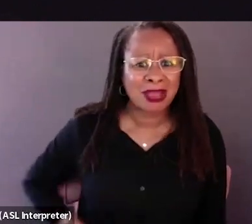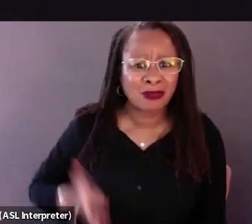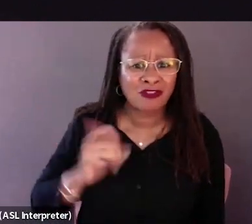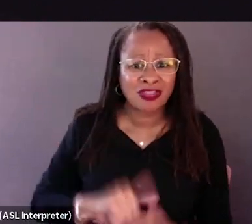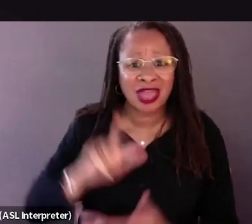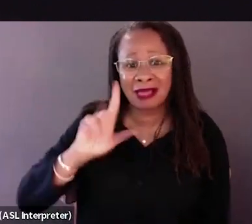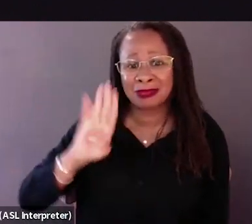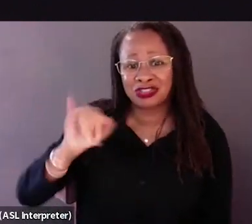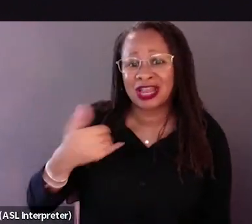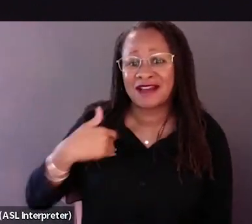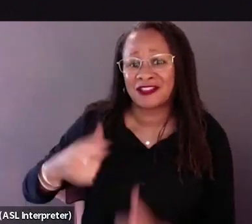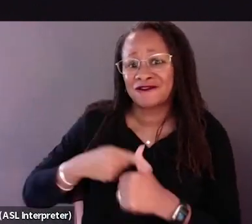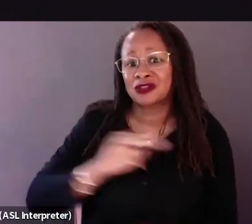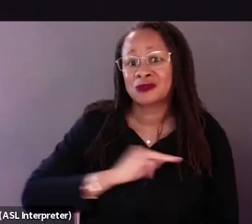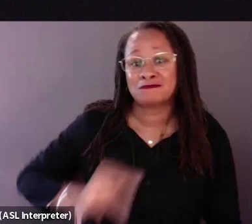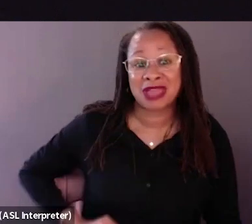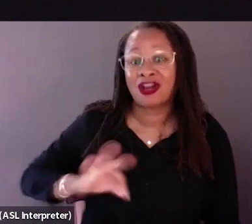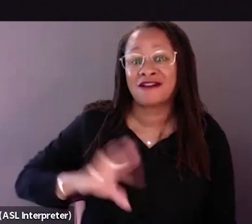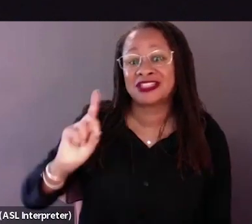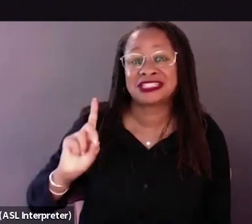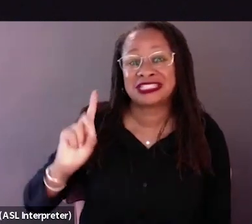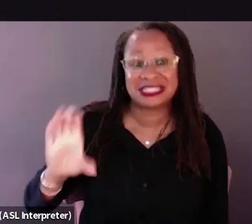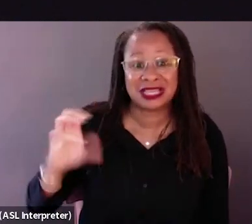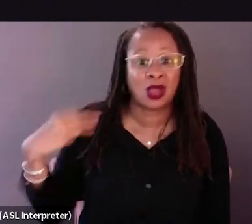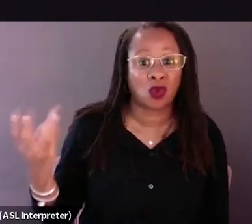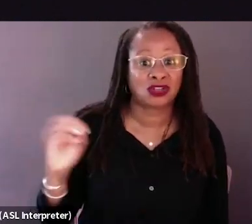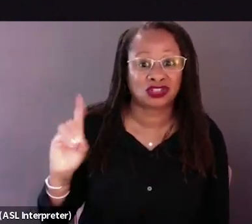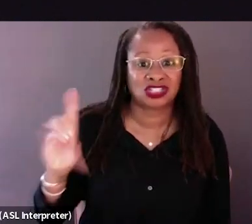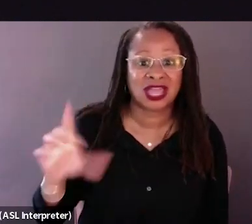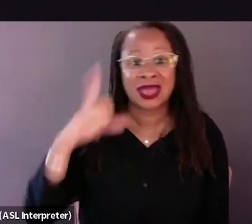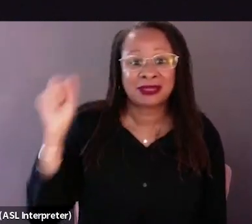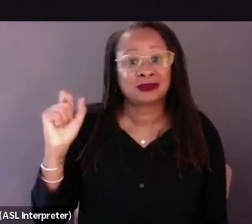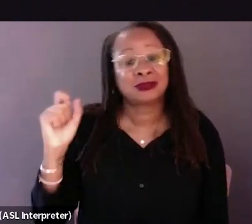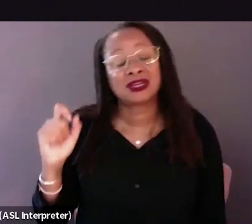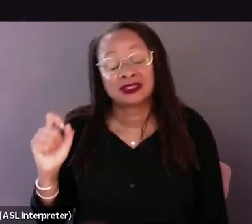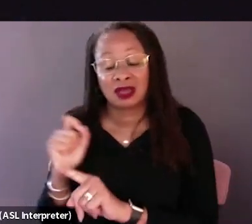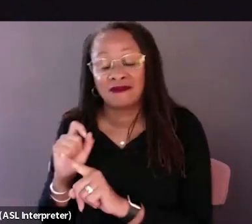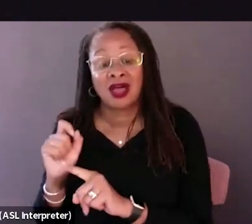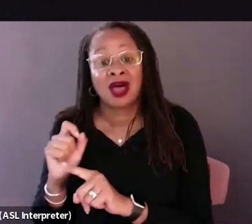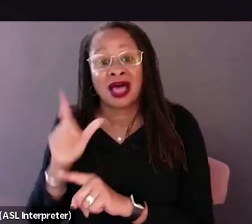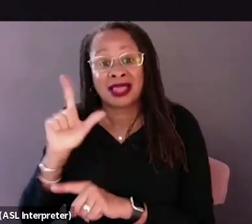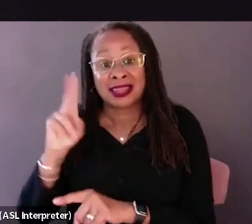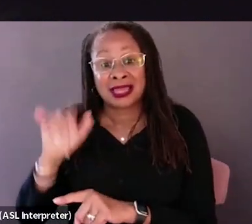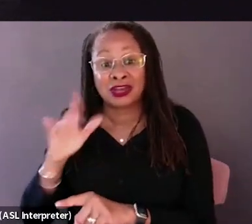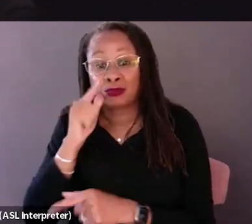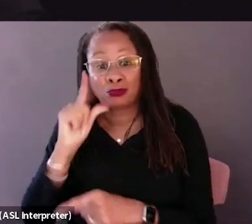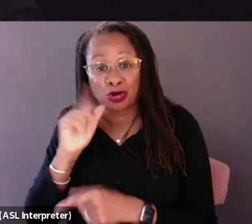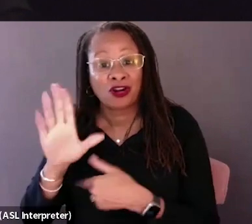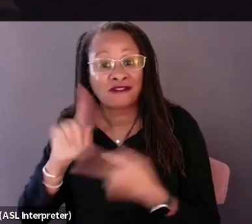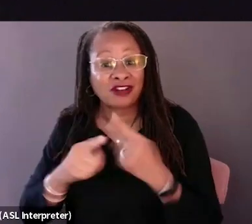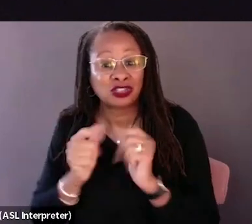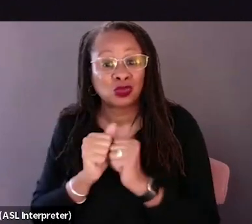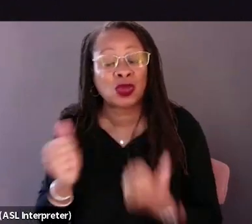first mayor of the District of Columbia, and that stemmed from Lady Bird's friendship with Walter White. And also, like, her first